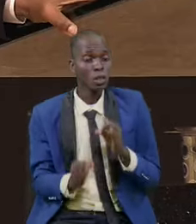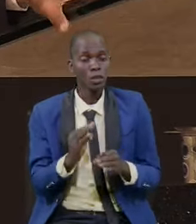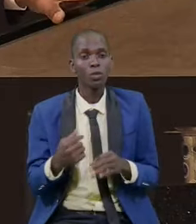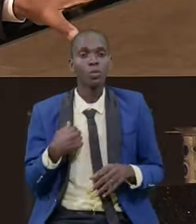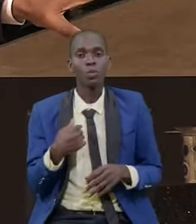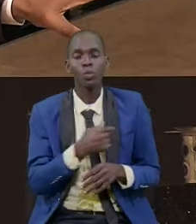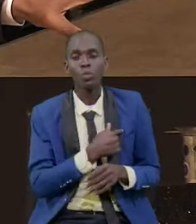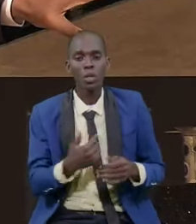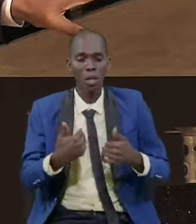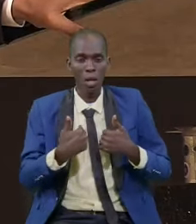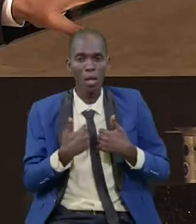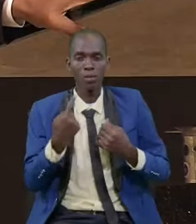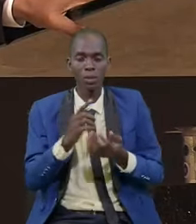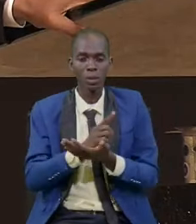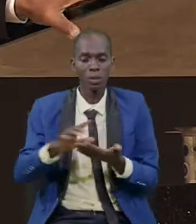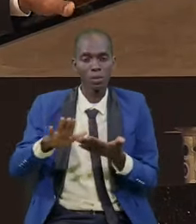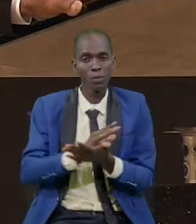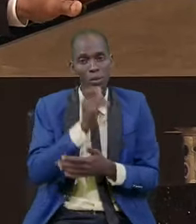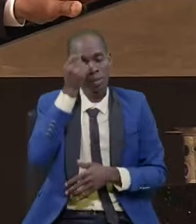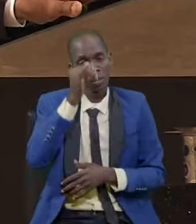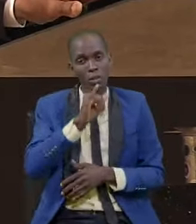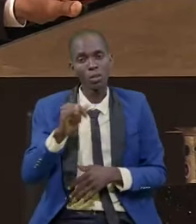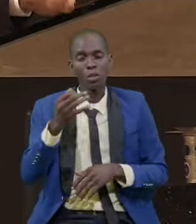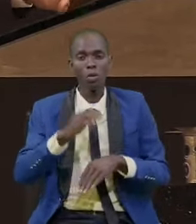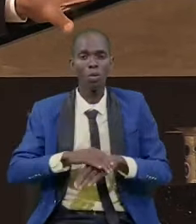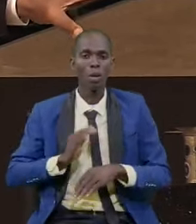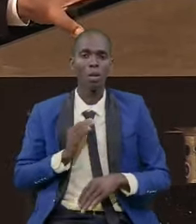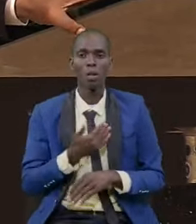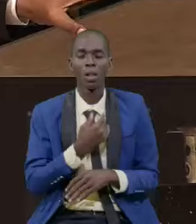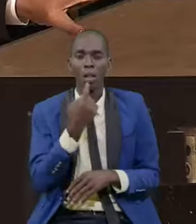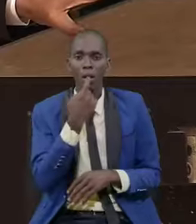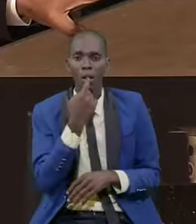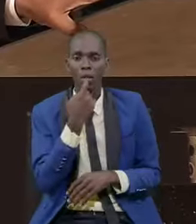divine searchlight on our tongues,